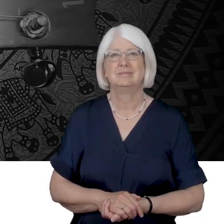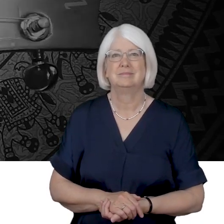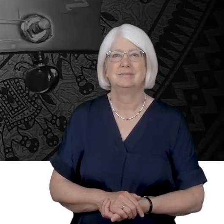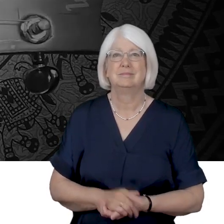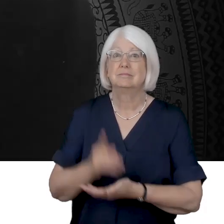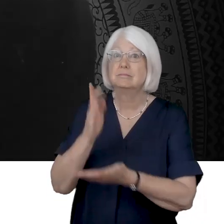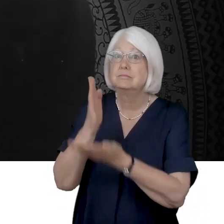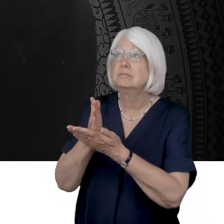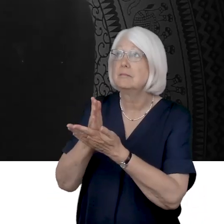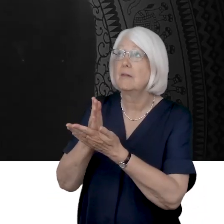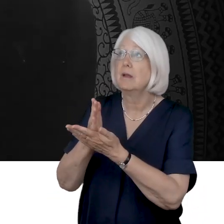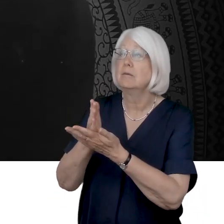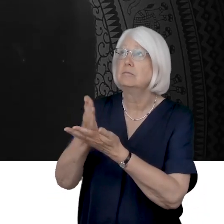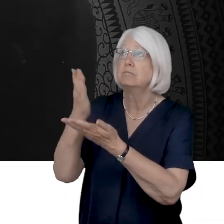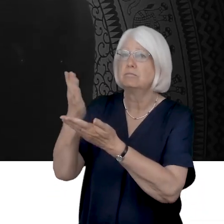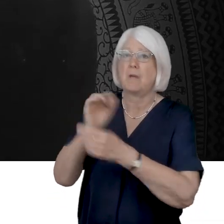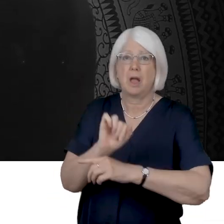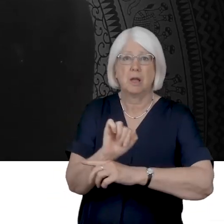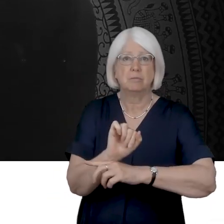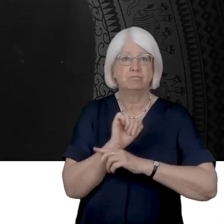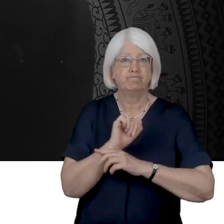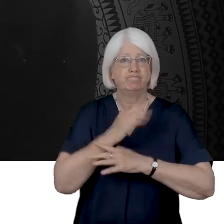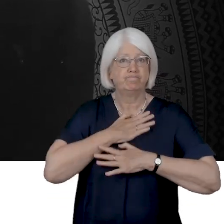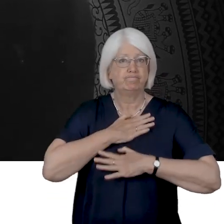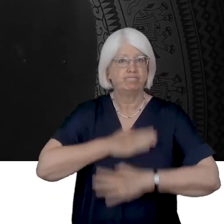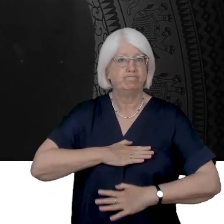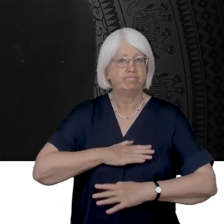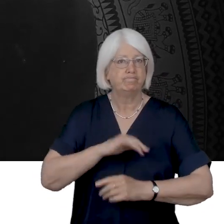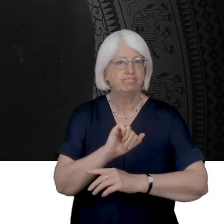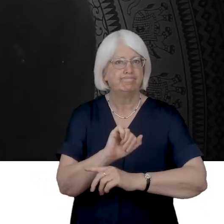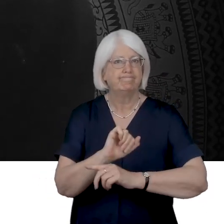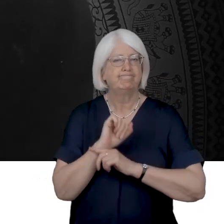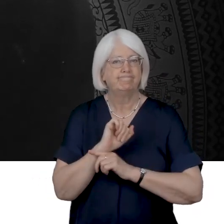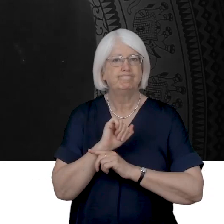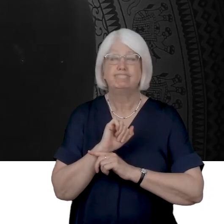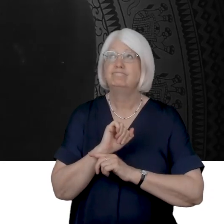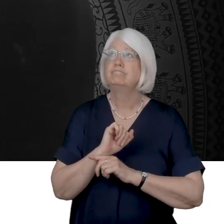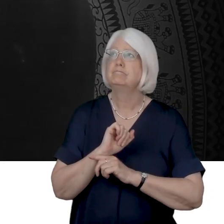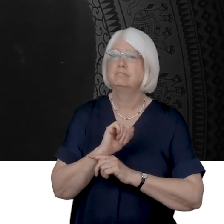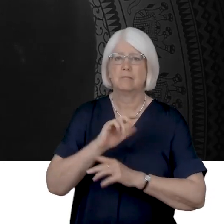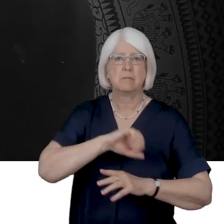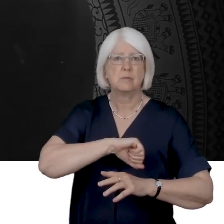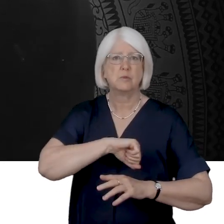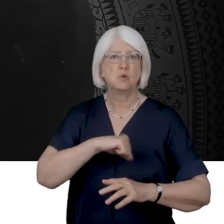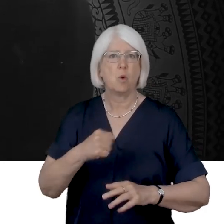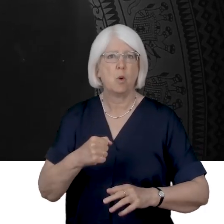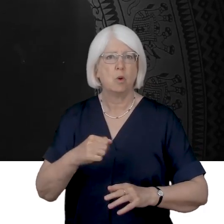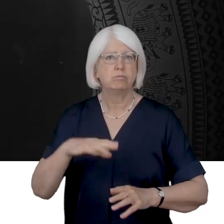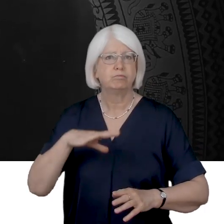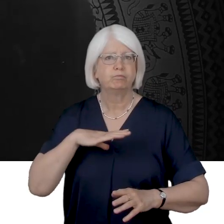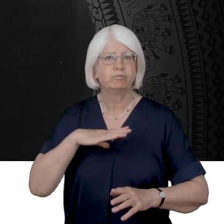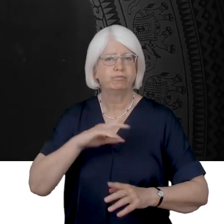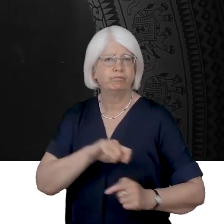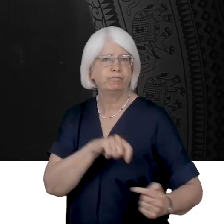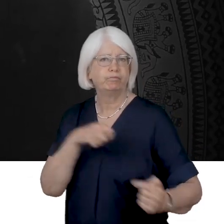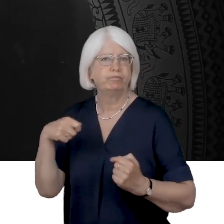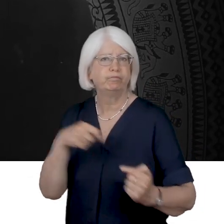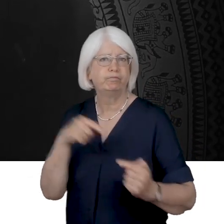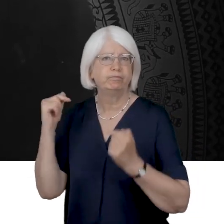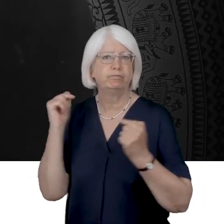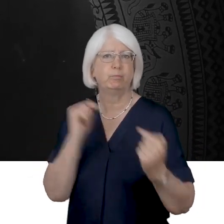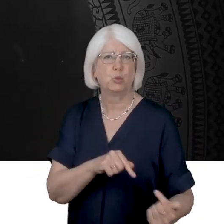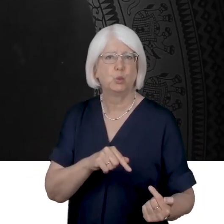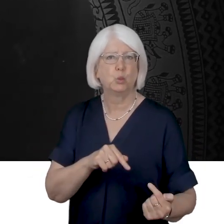breastplate, my sword for